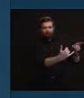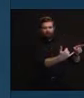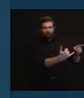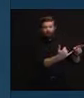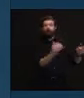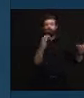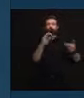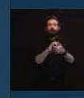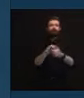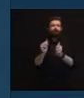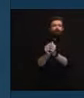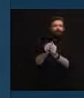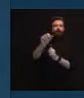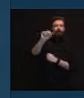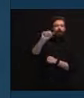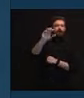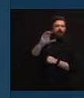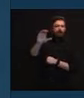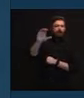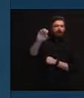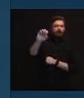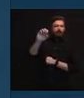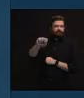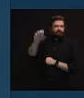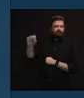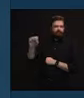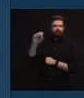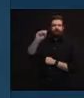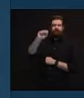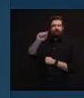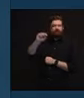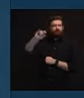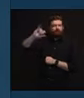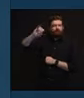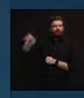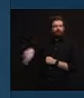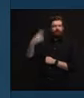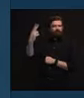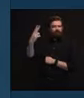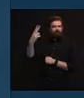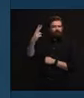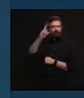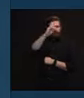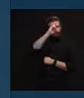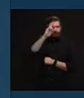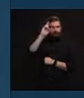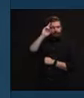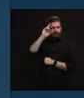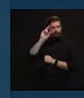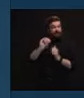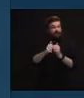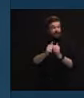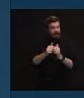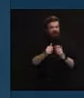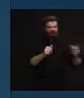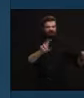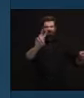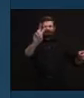Access at St. Joseph's Health in Patterson. You can reach them via video phone at